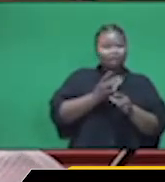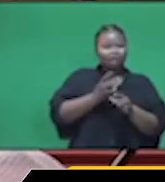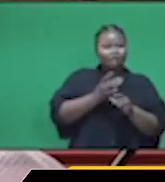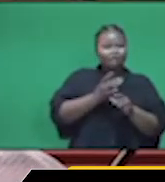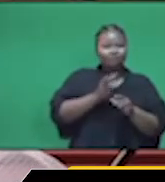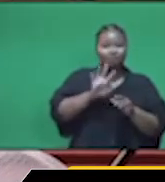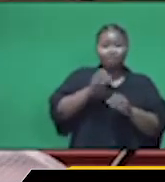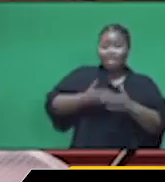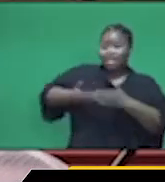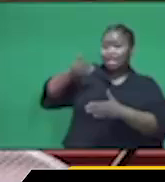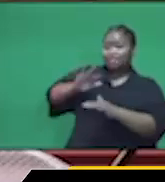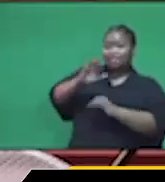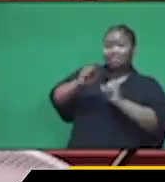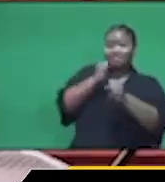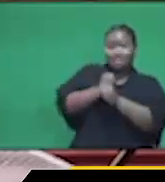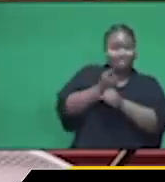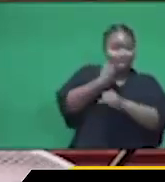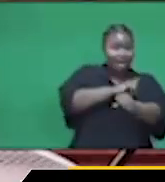years. Amandla.